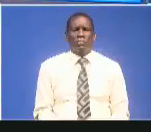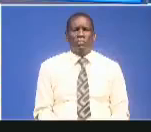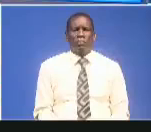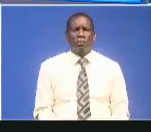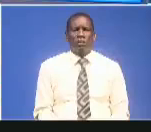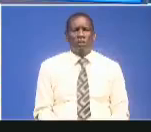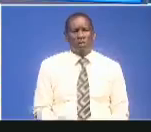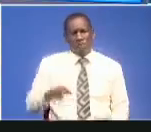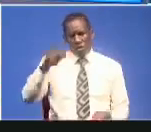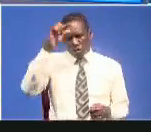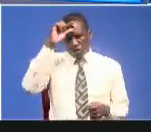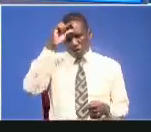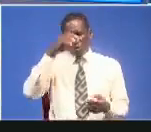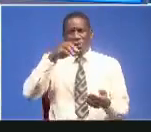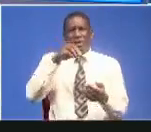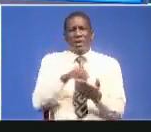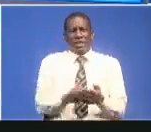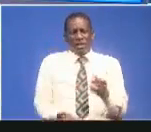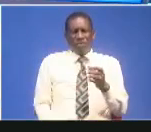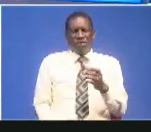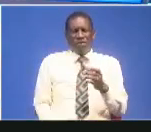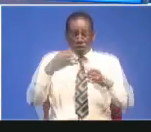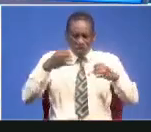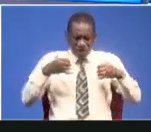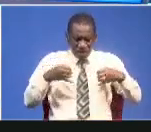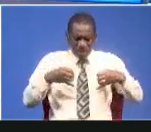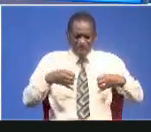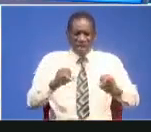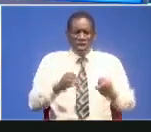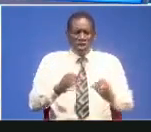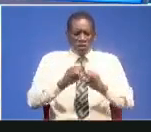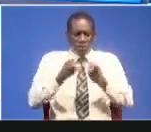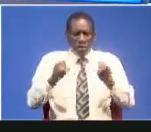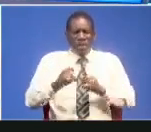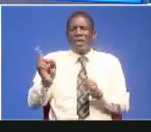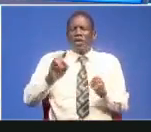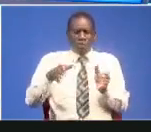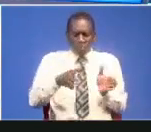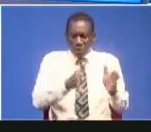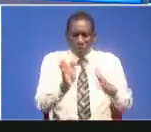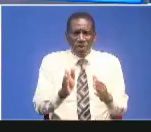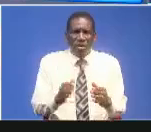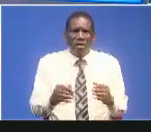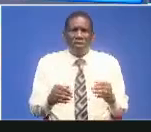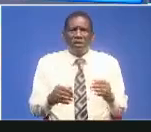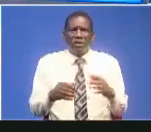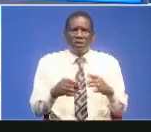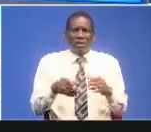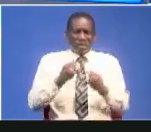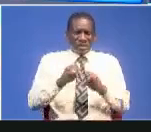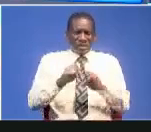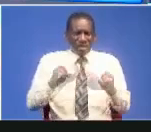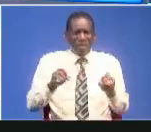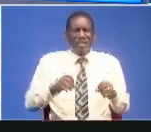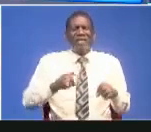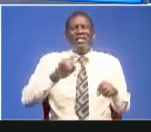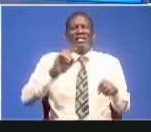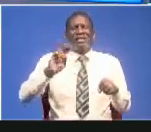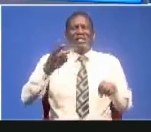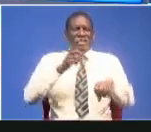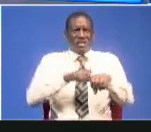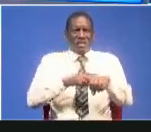The government has once again launched efforts to restore Nairobi River. Launching the restoration initiative for the second time during his